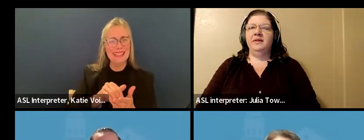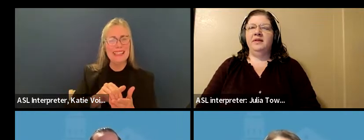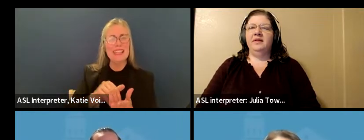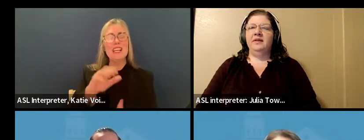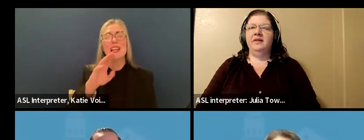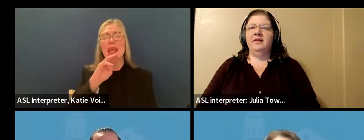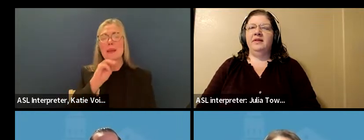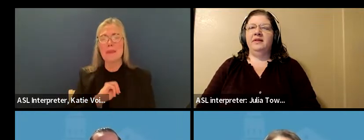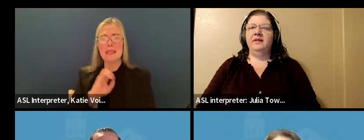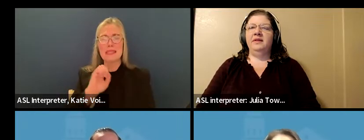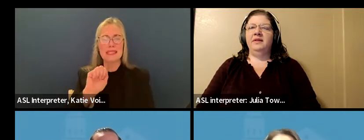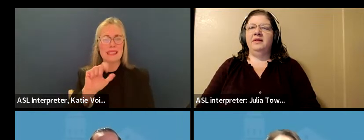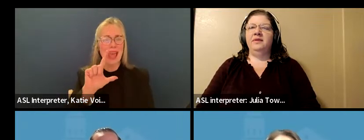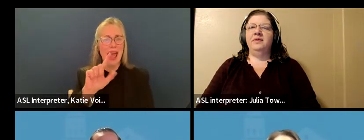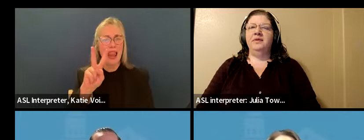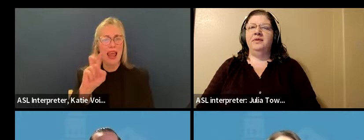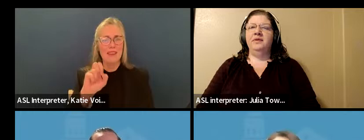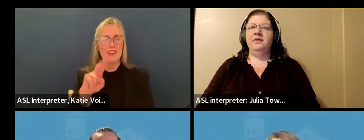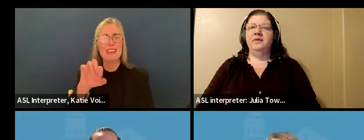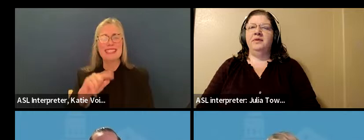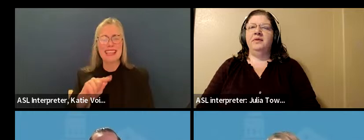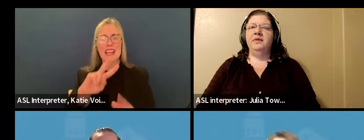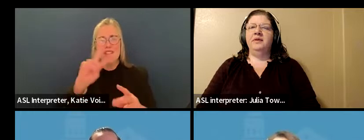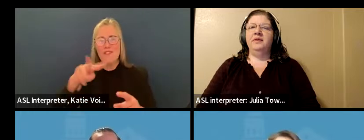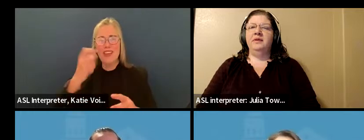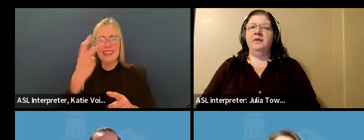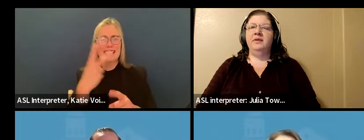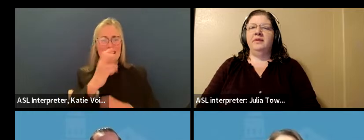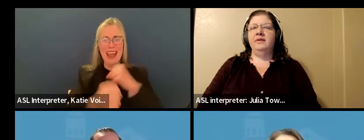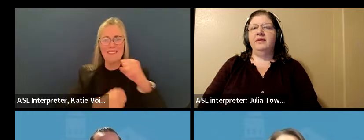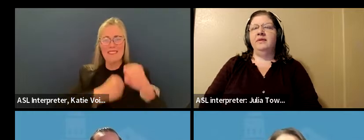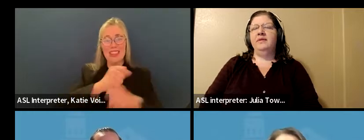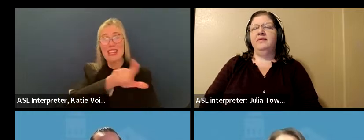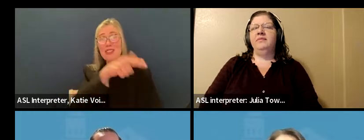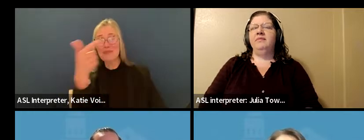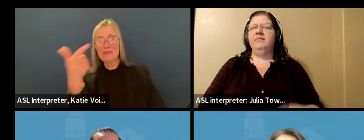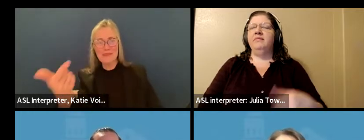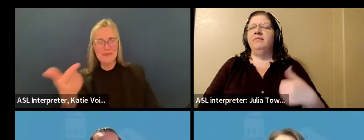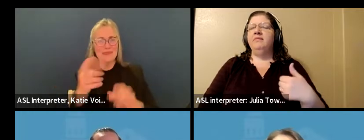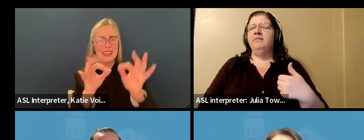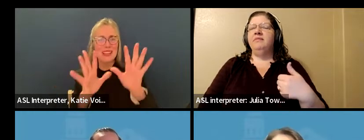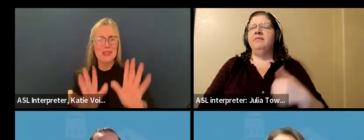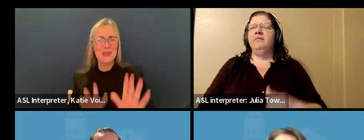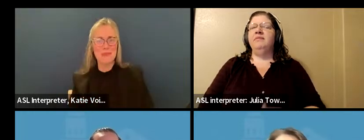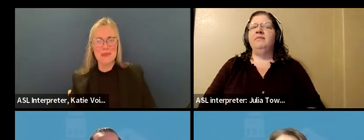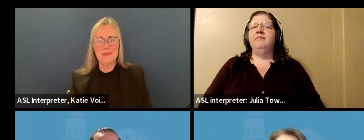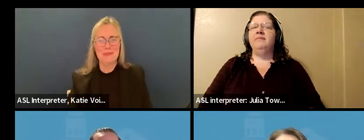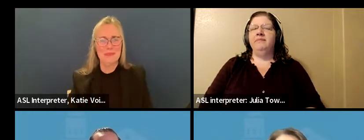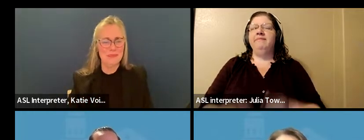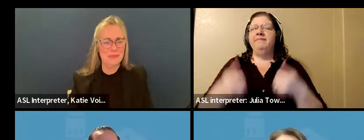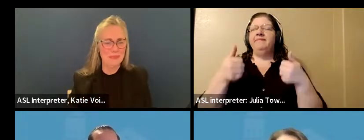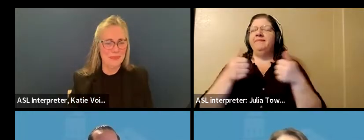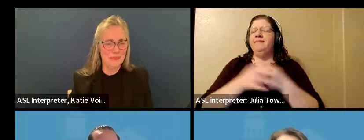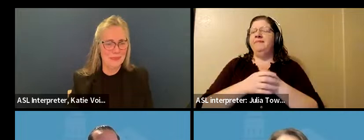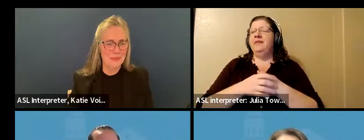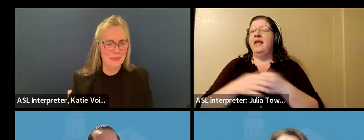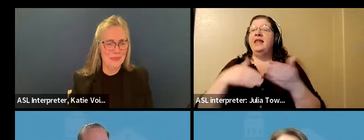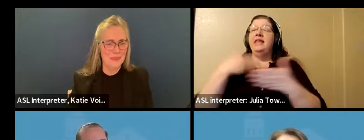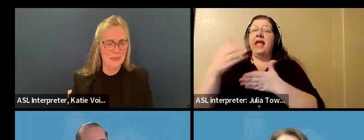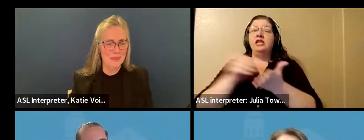has said, we're ready for the second half of the year. So thank you all. Next, we'll move to the student board member report.